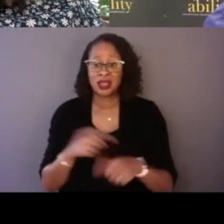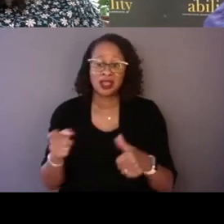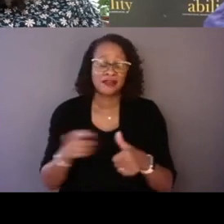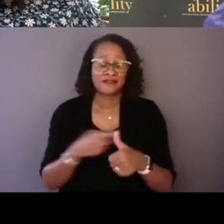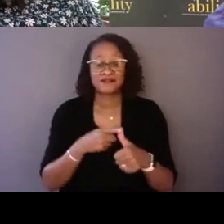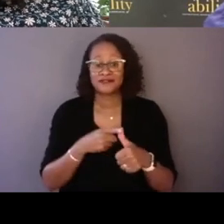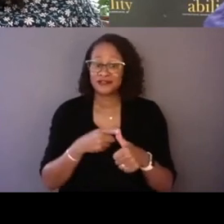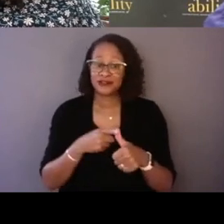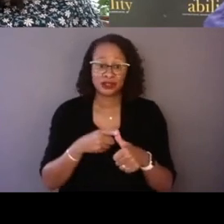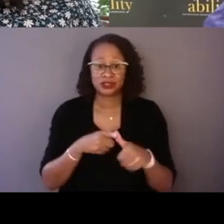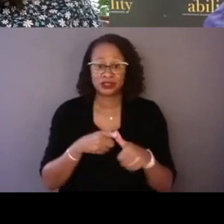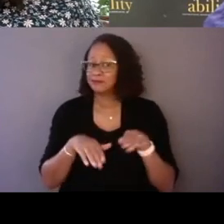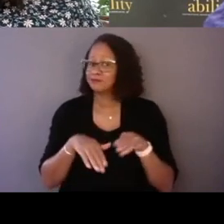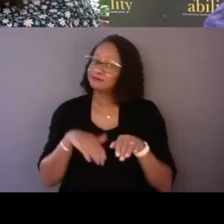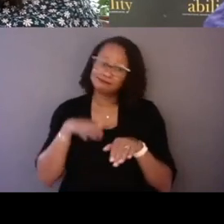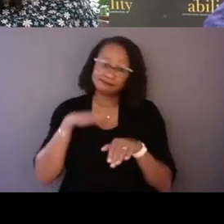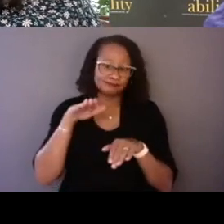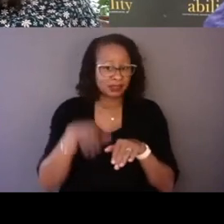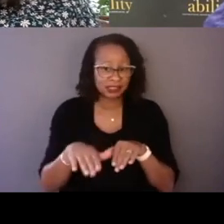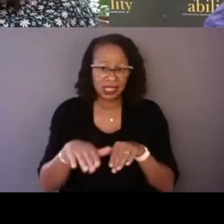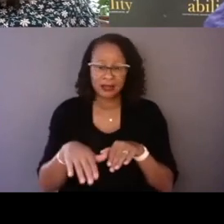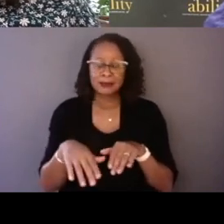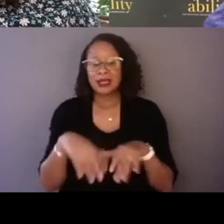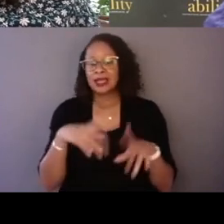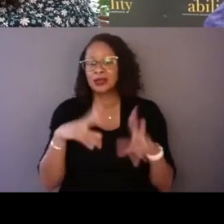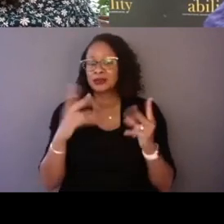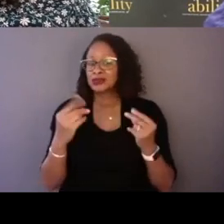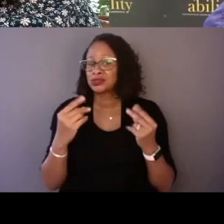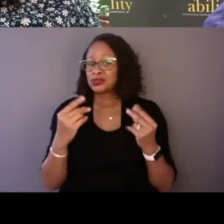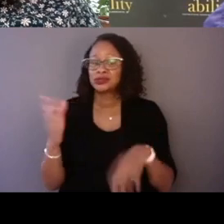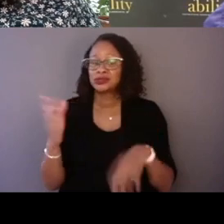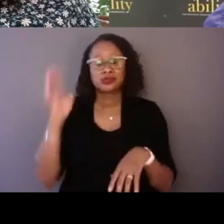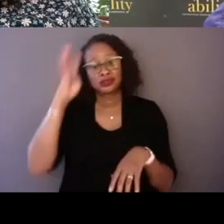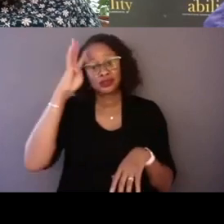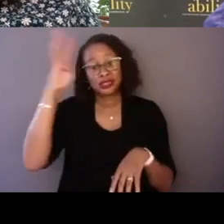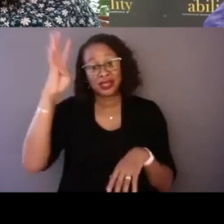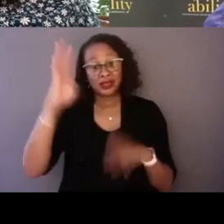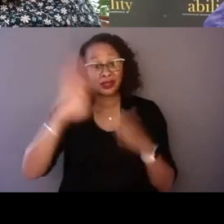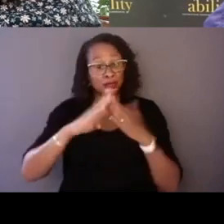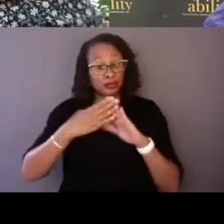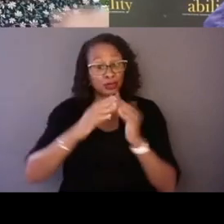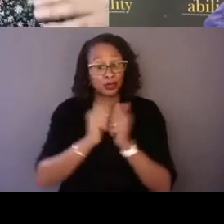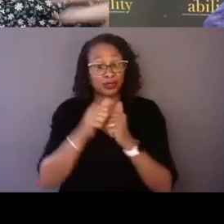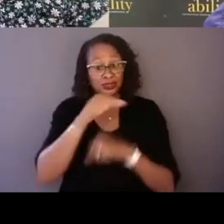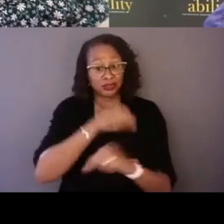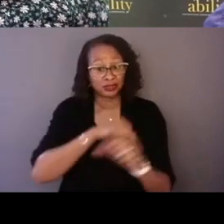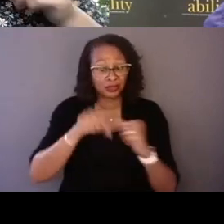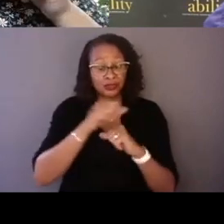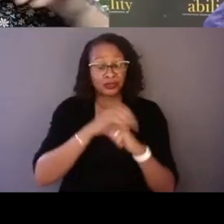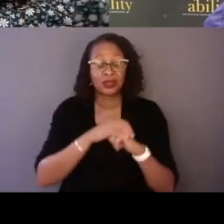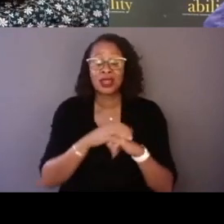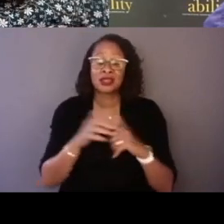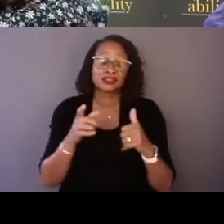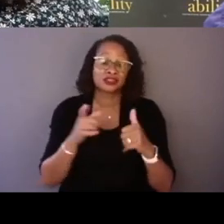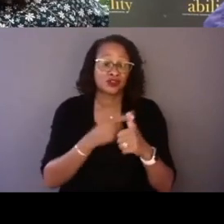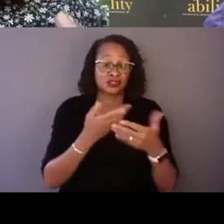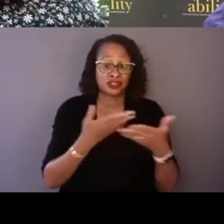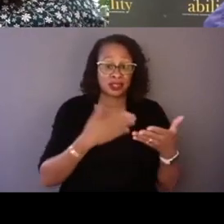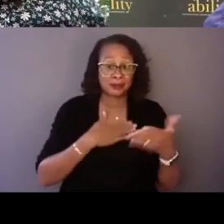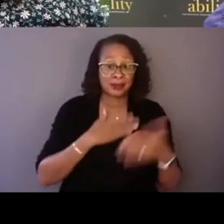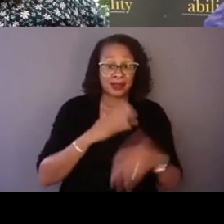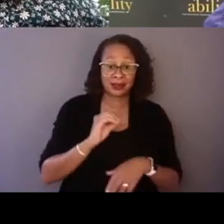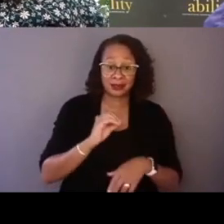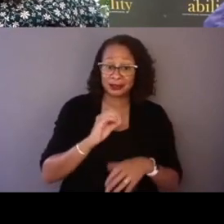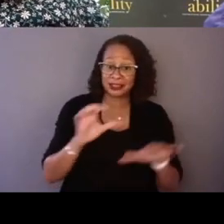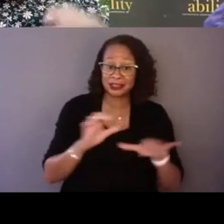really creating a culture was creating community with each other. So one of the first things that Hillel did before I joined on